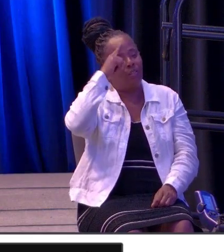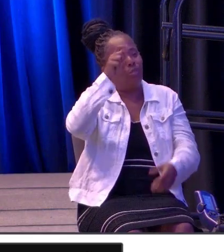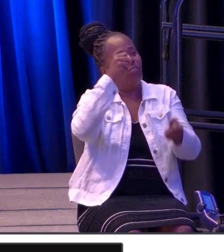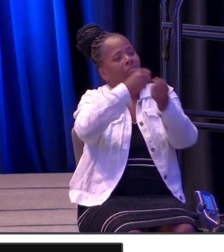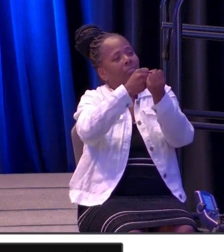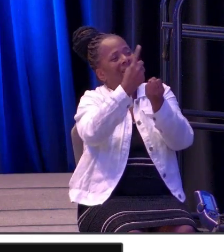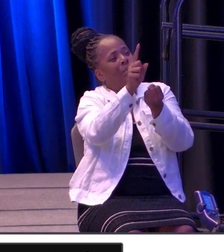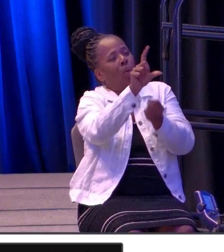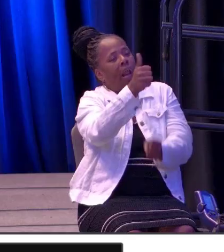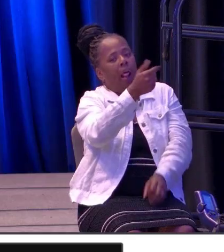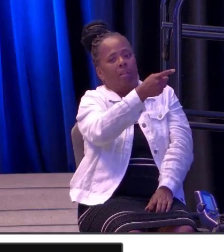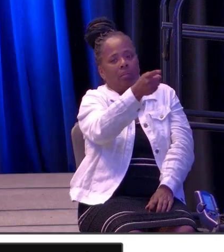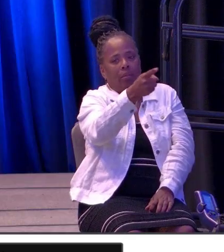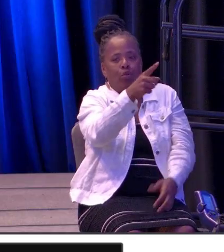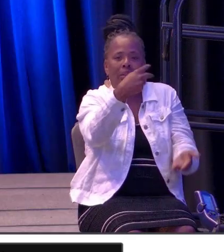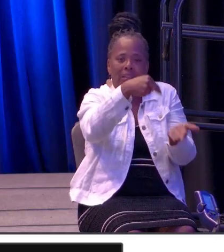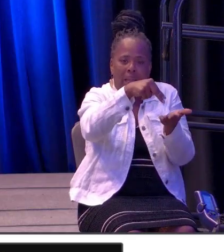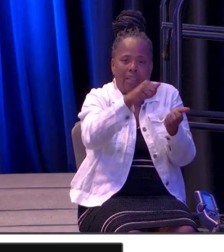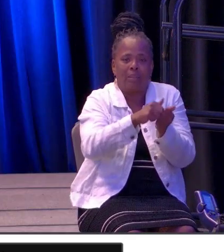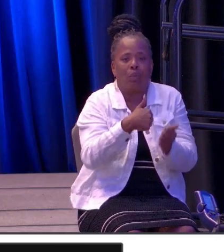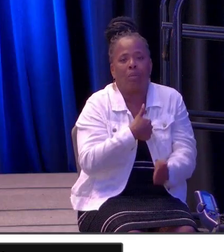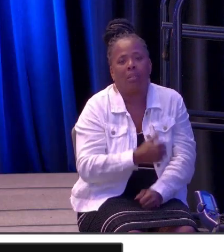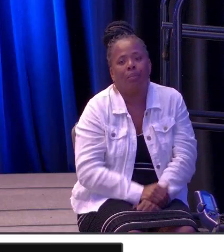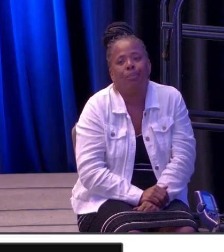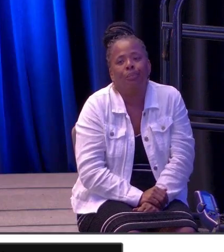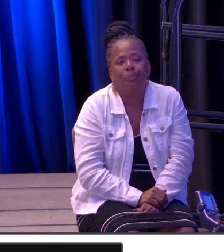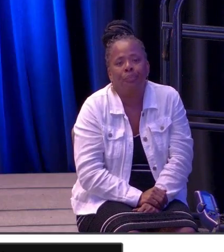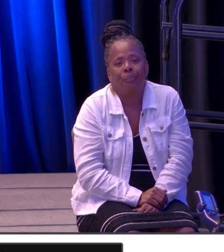somebody else to be out on that dance floor with you.